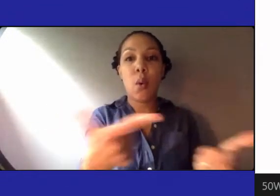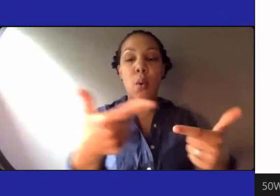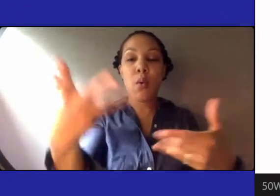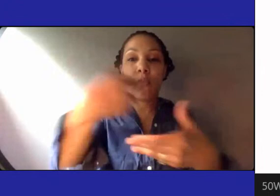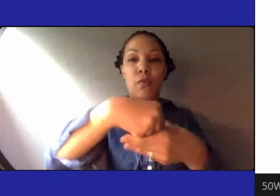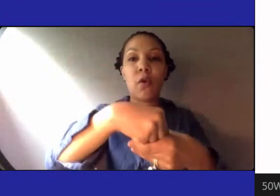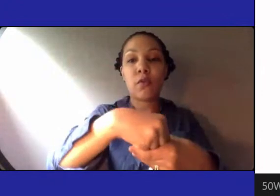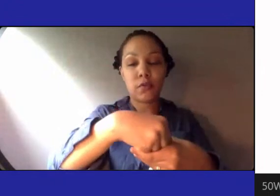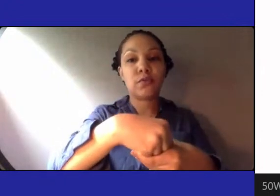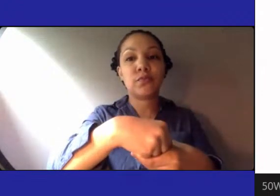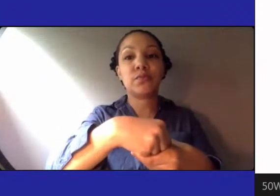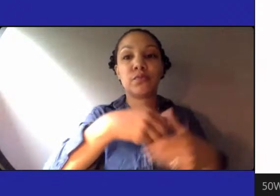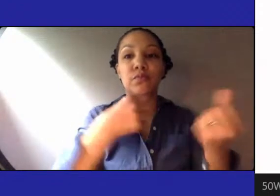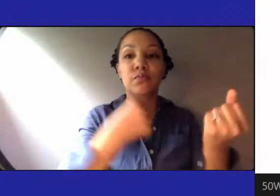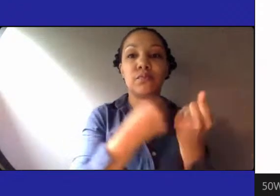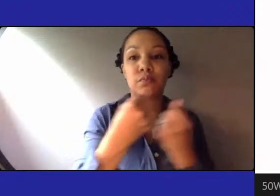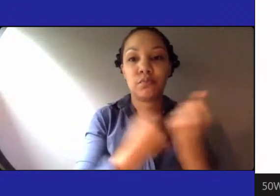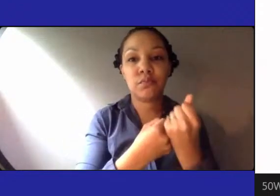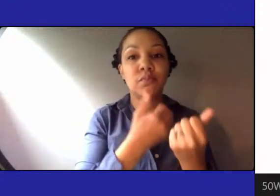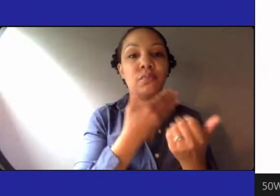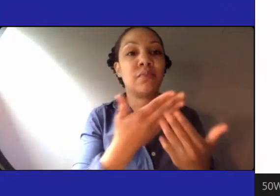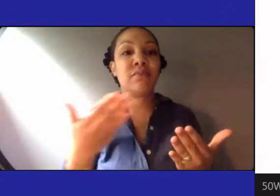good.